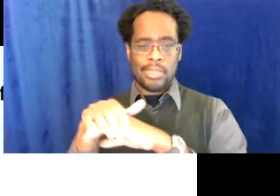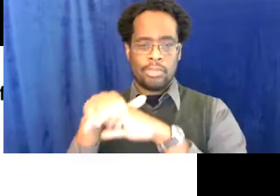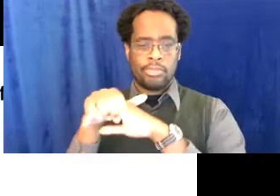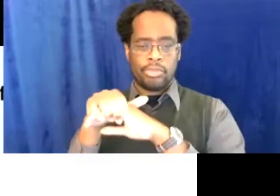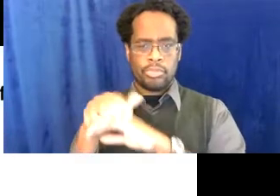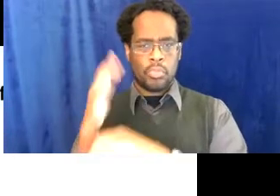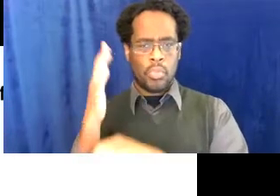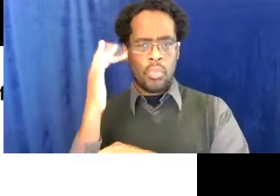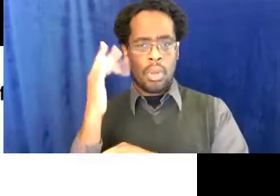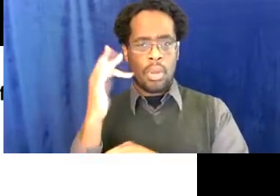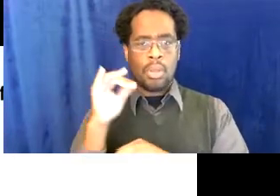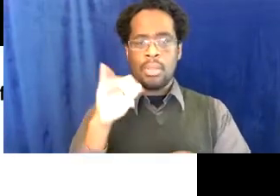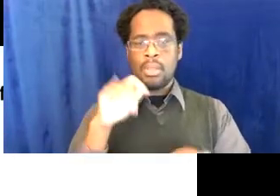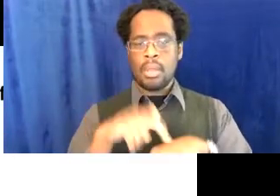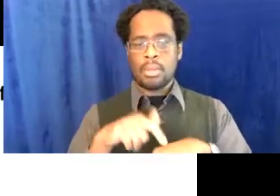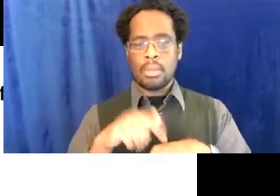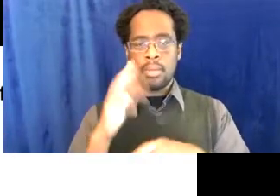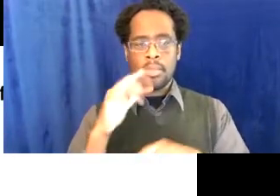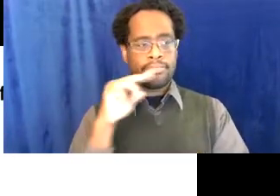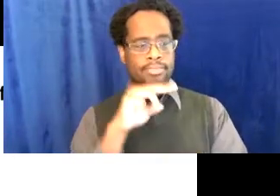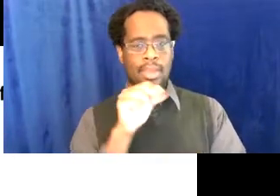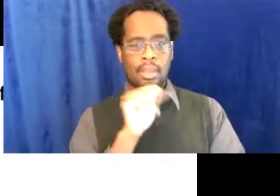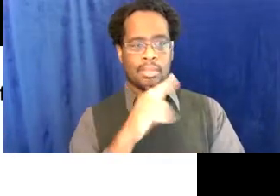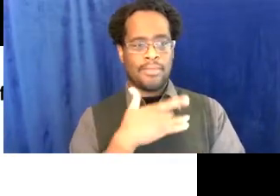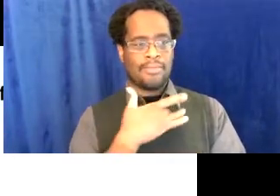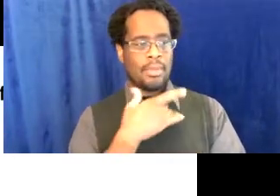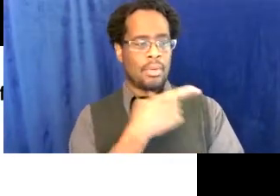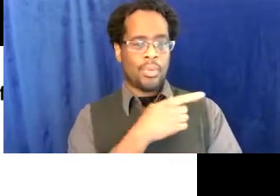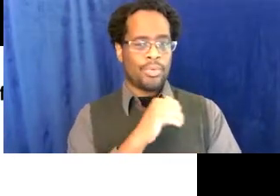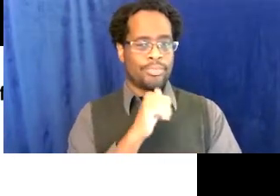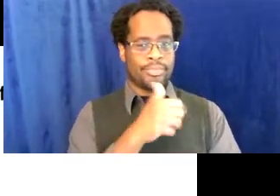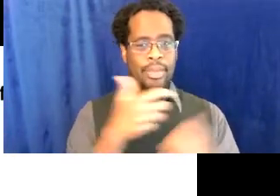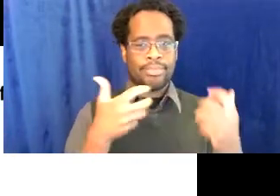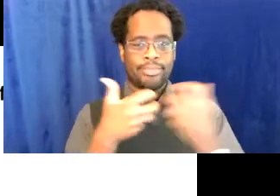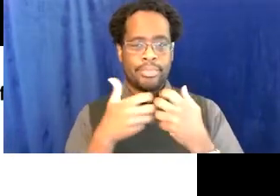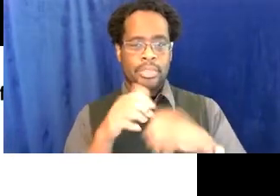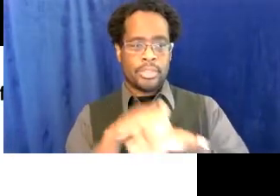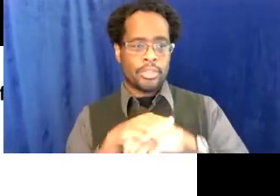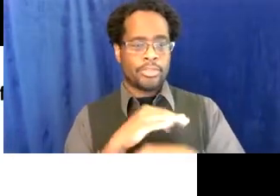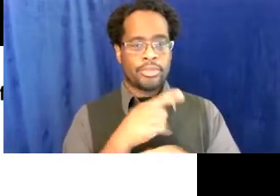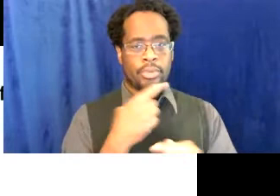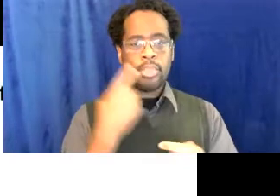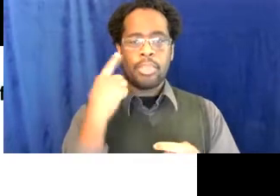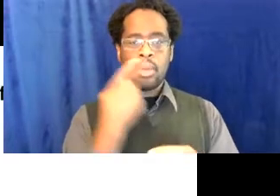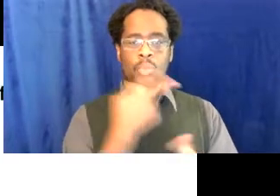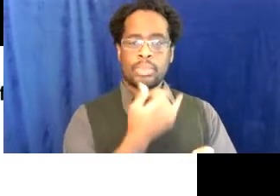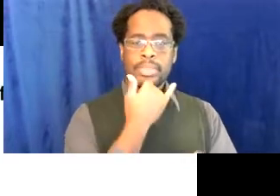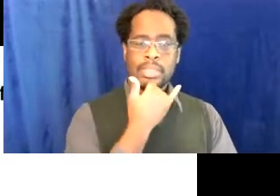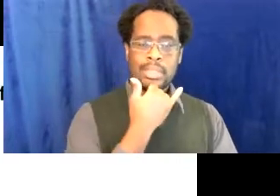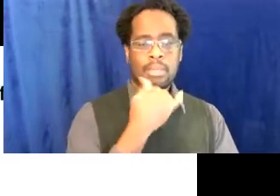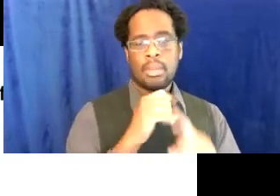There's American Sign Language, ASL, to an English-based sign system.